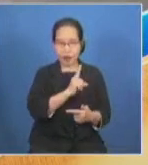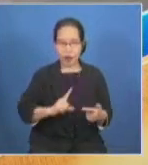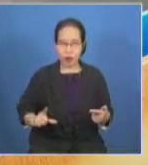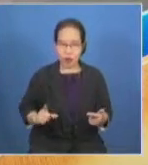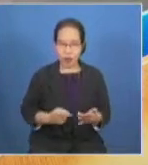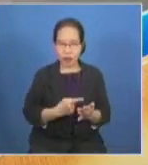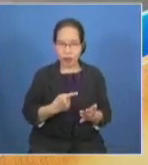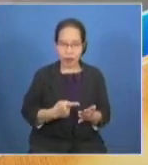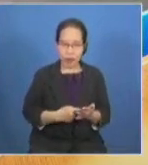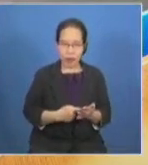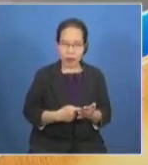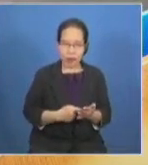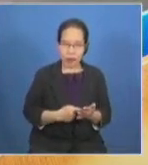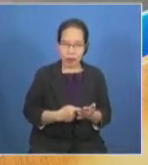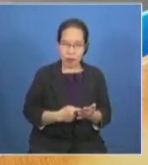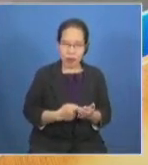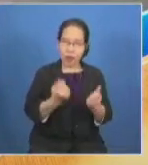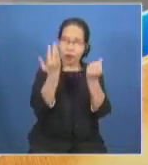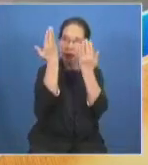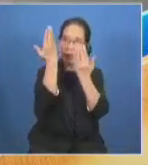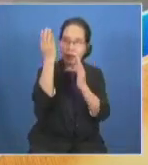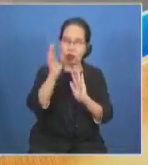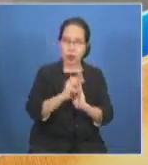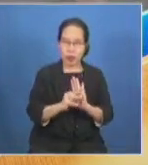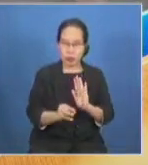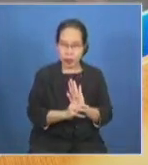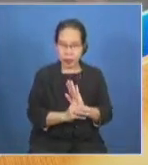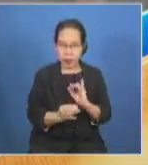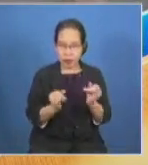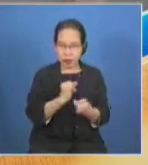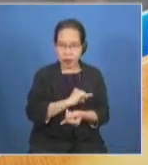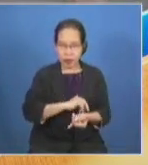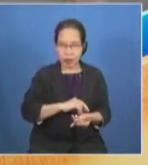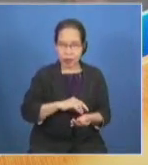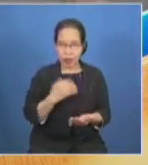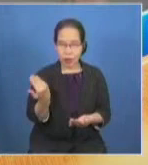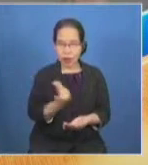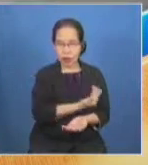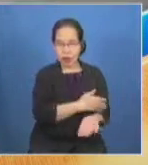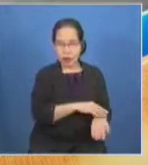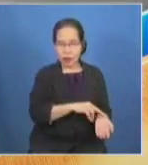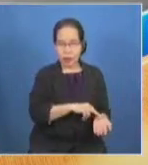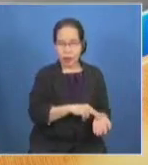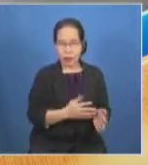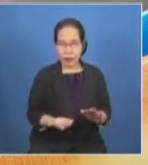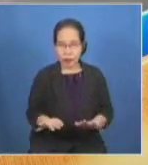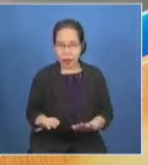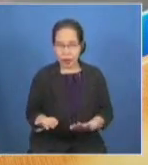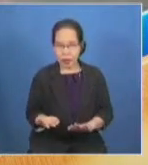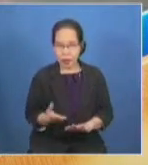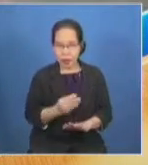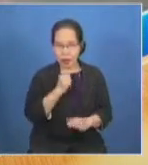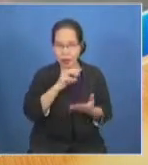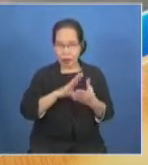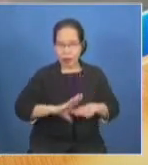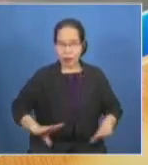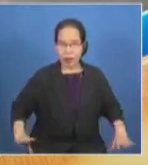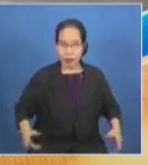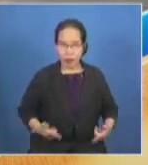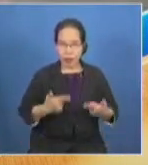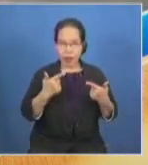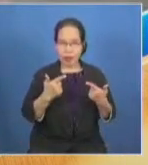we need to obey God instead of transgressing all His laws. That will make us perish. Our life will